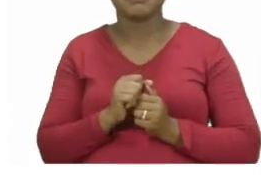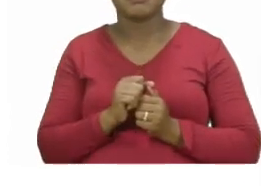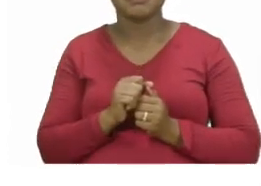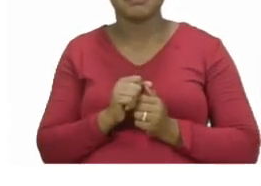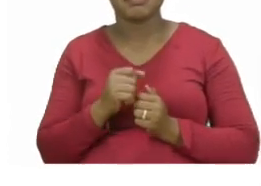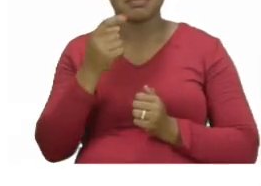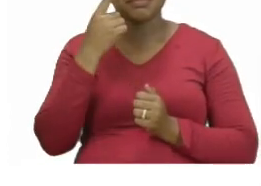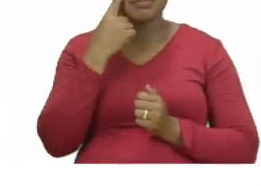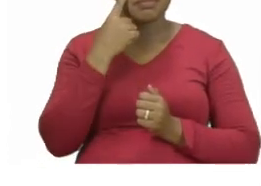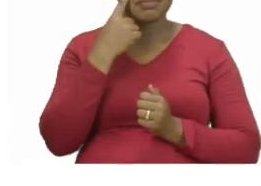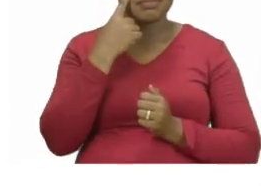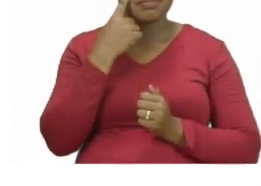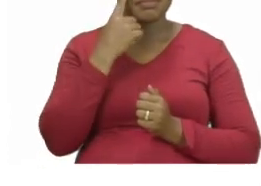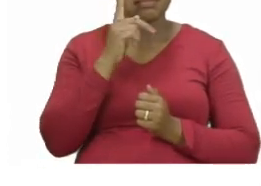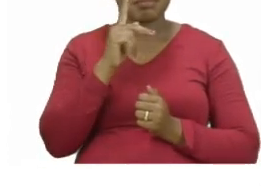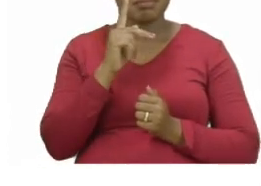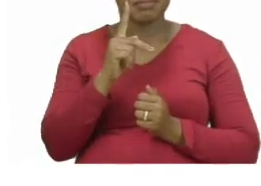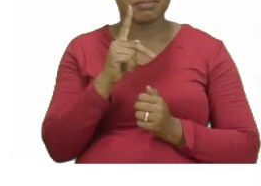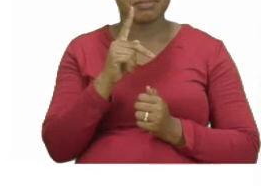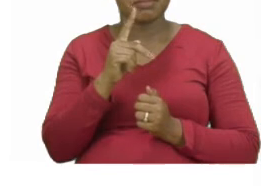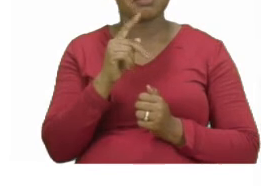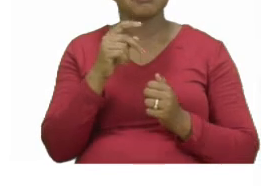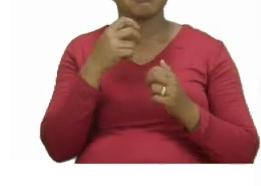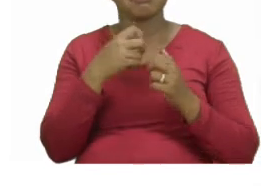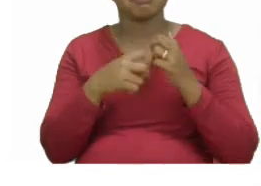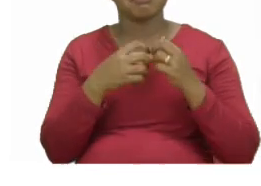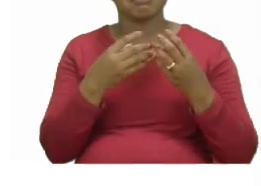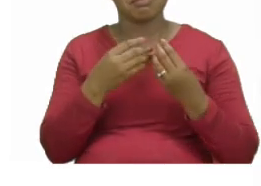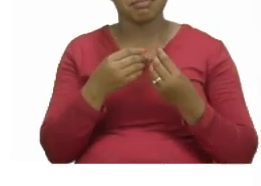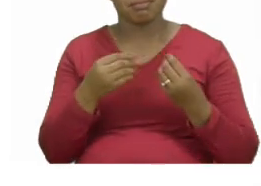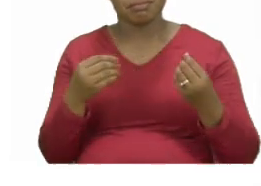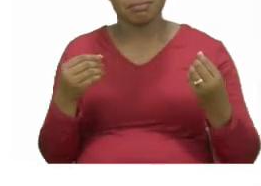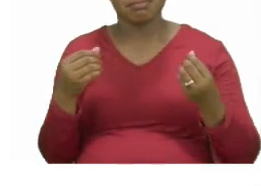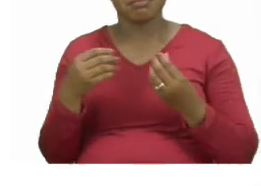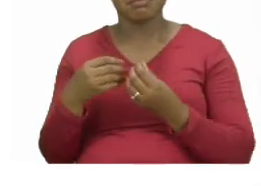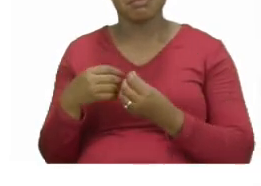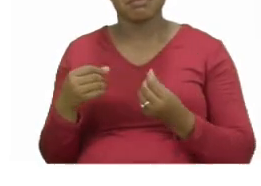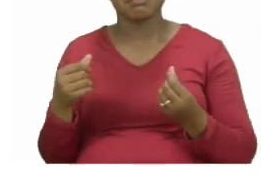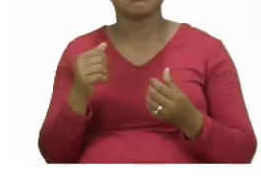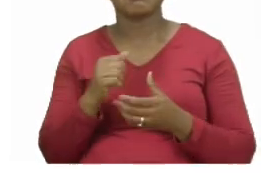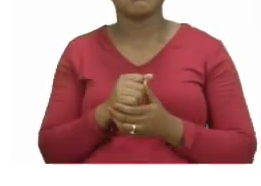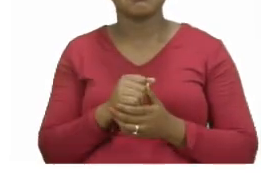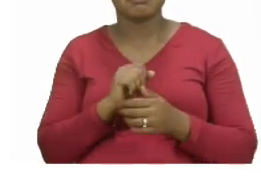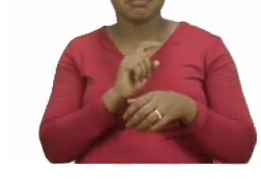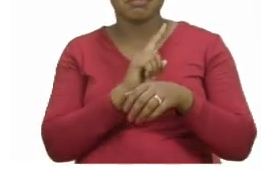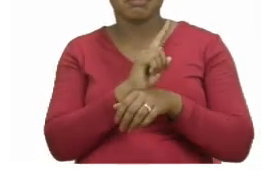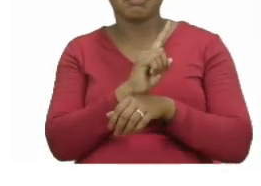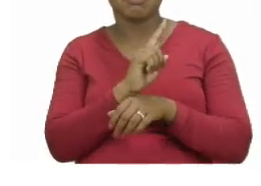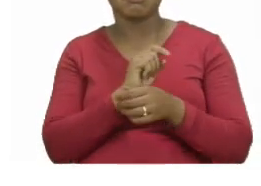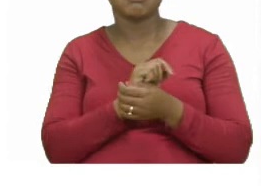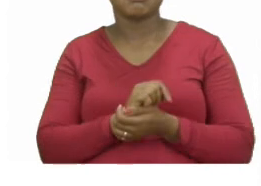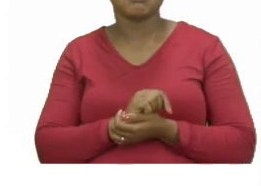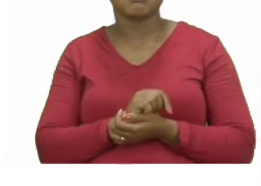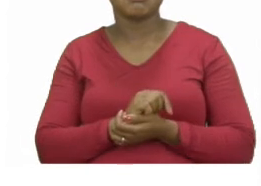a few word problems that we have to solve. Let's look at the first one.